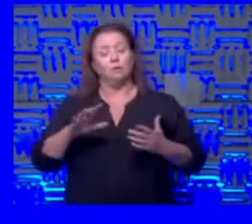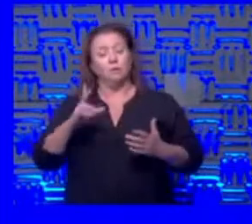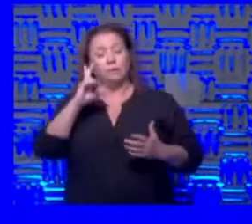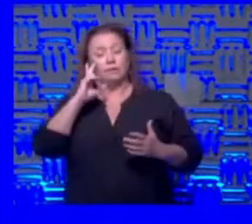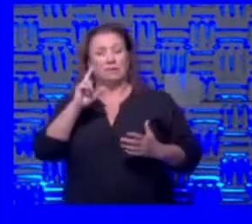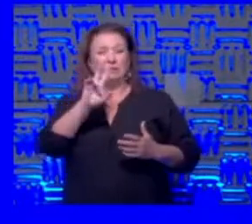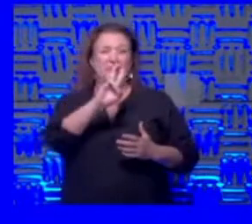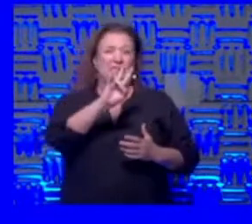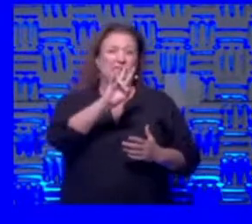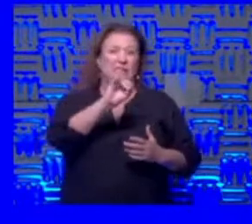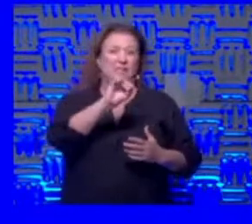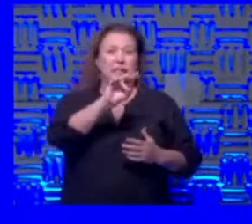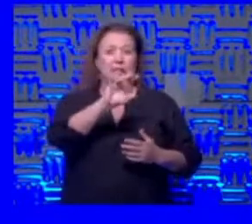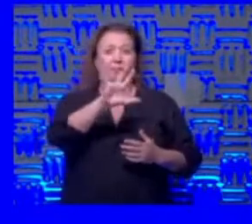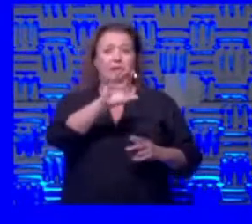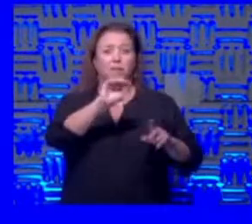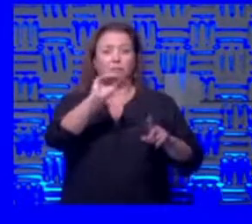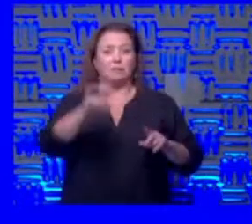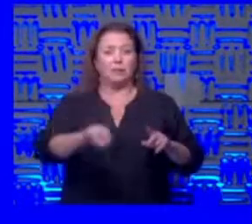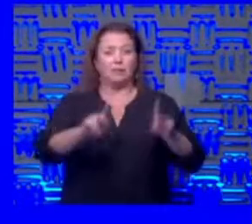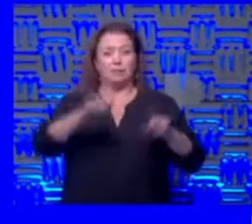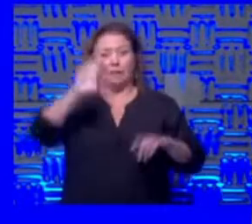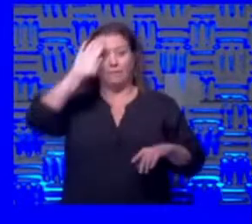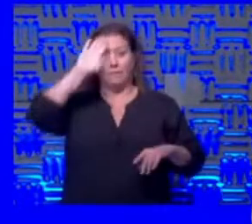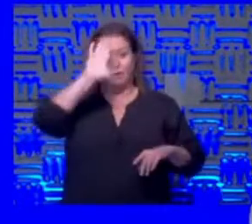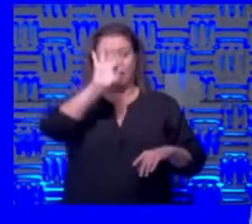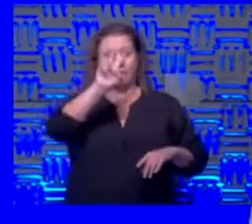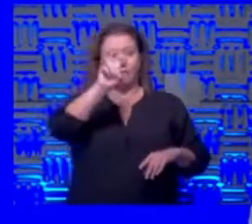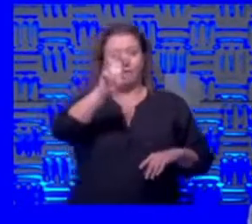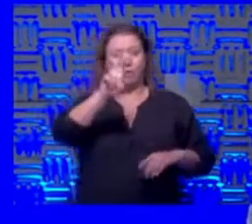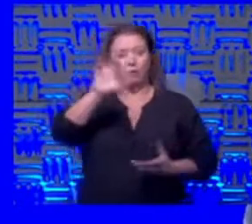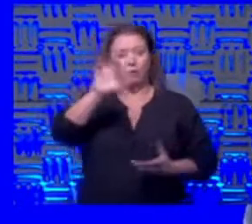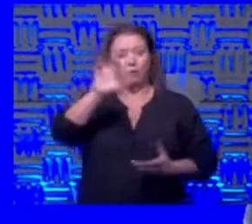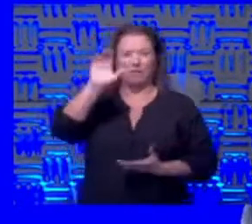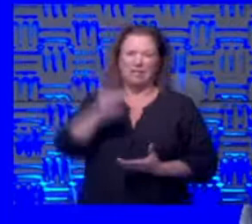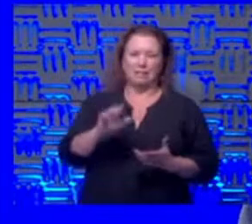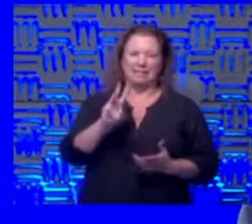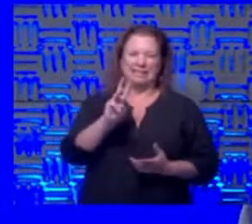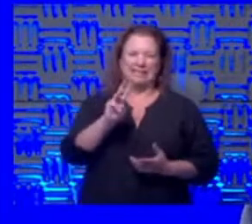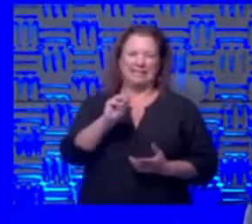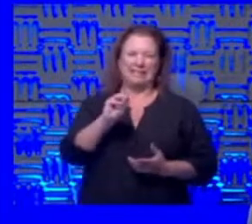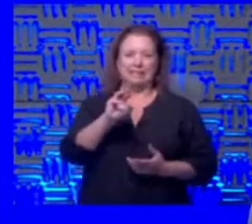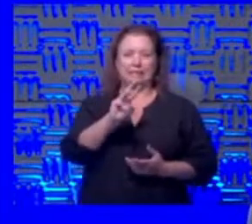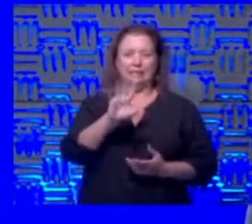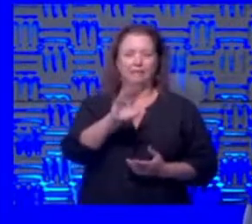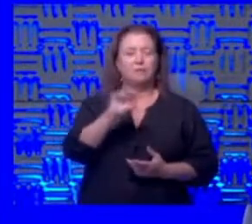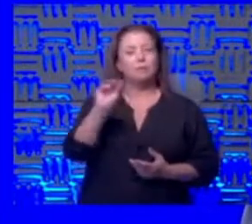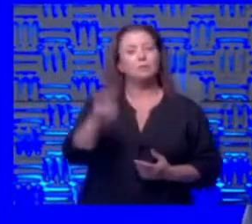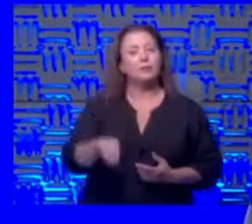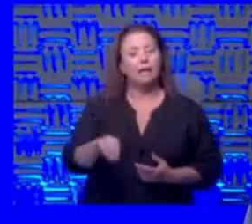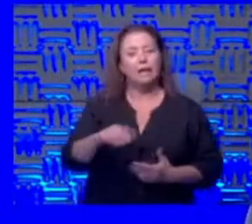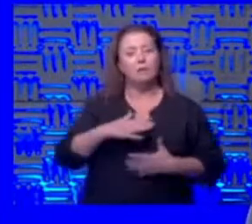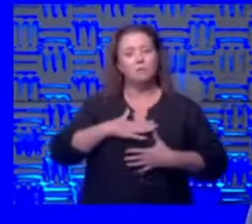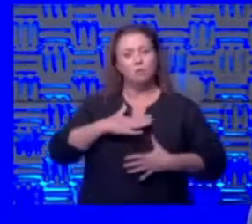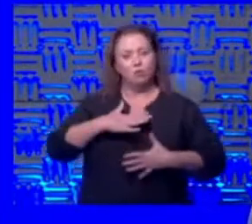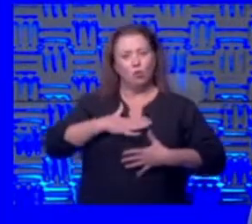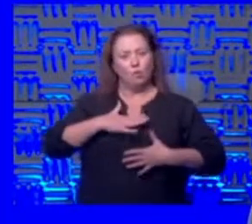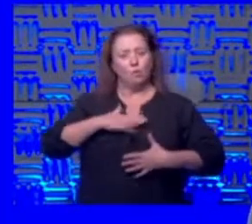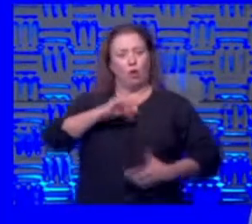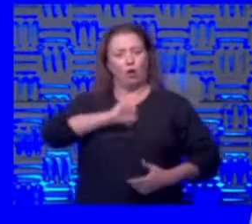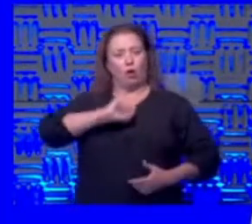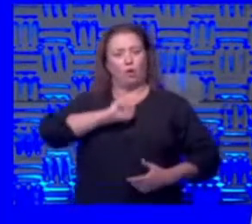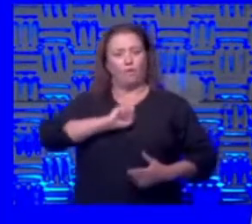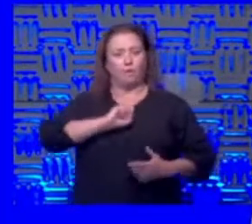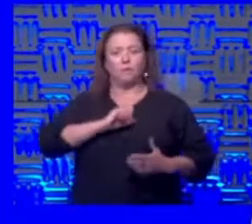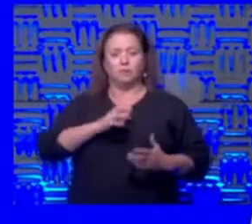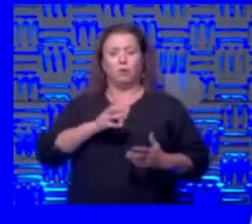maybe 70-75% of people have fever. A little bit less than that, maybe 65 to 75% have the shortness of breath or cough. So you're